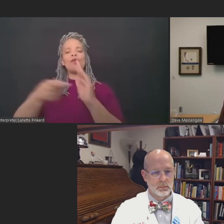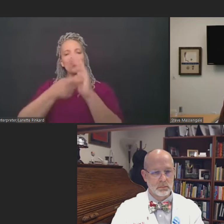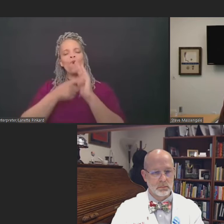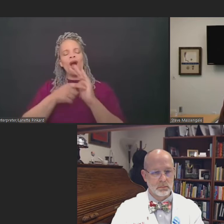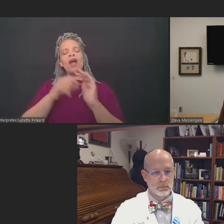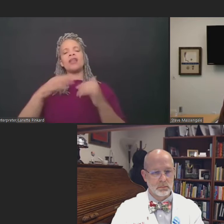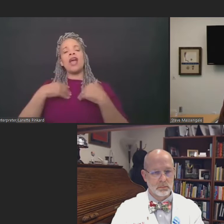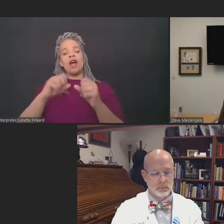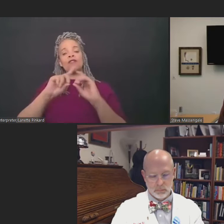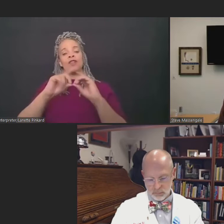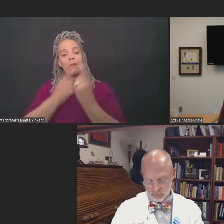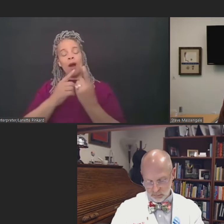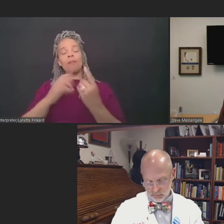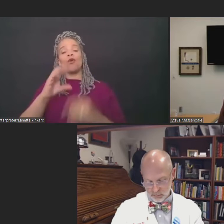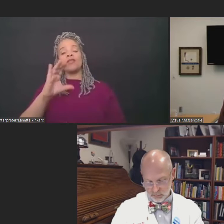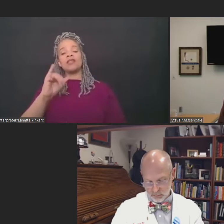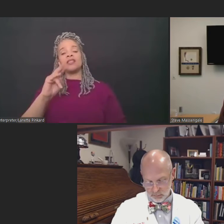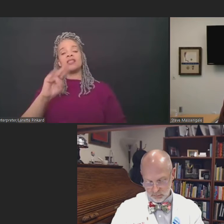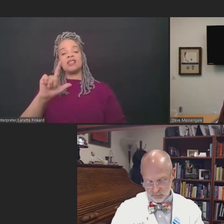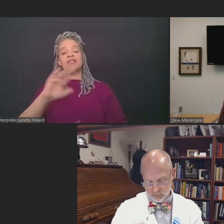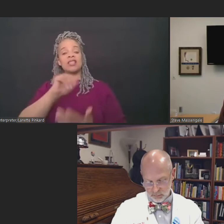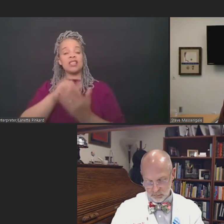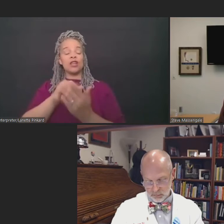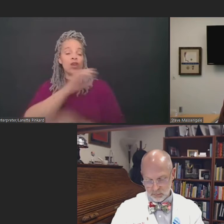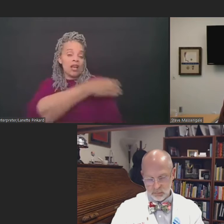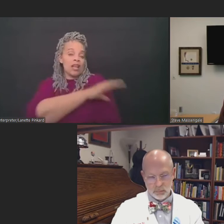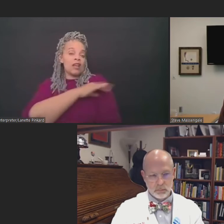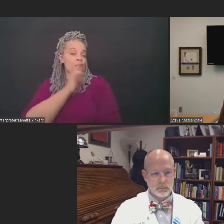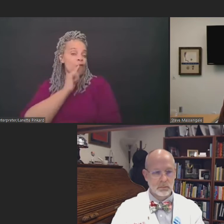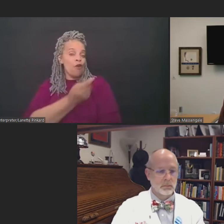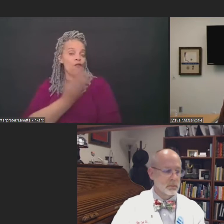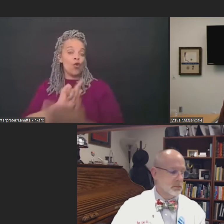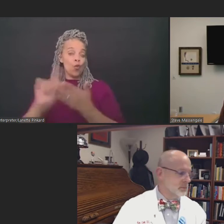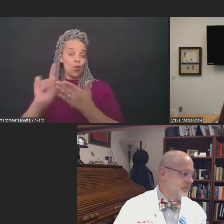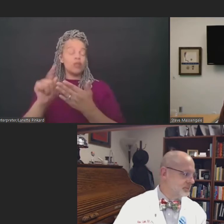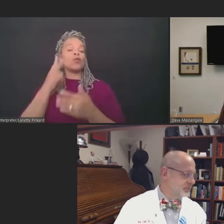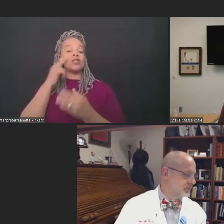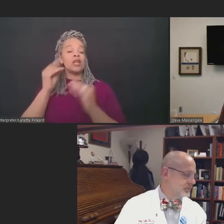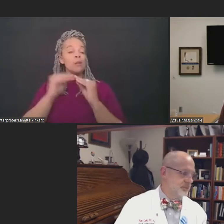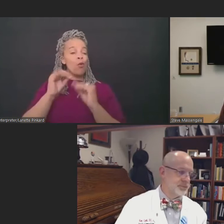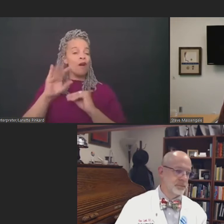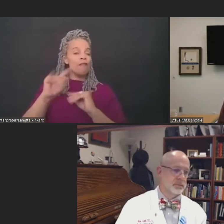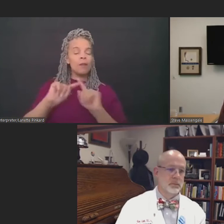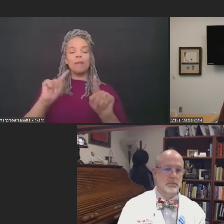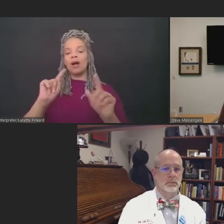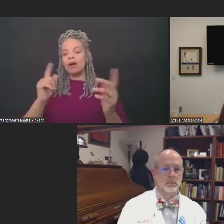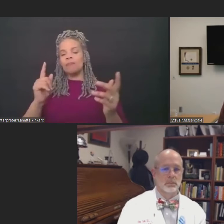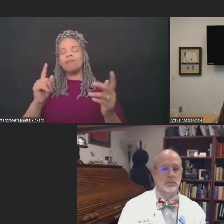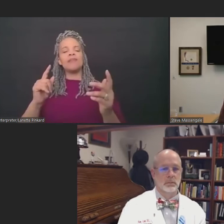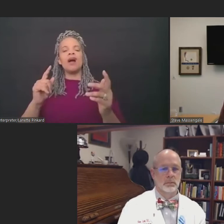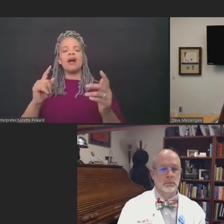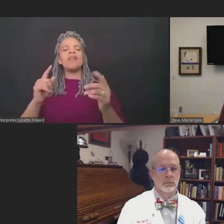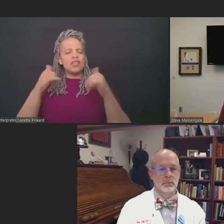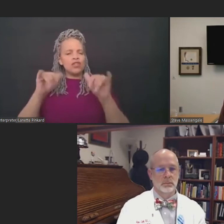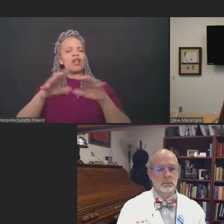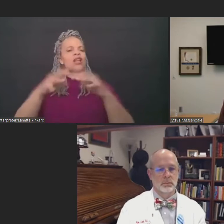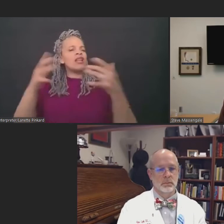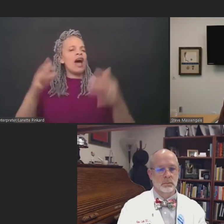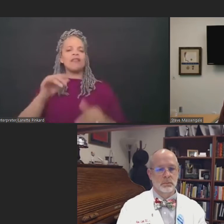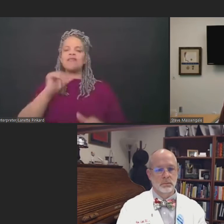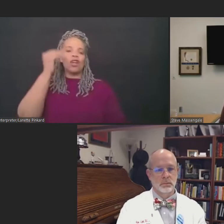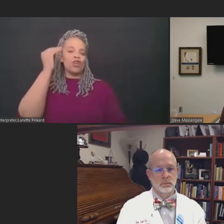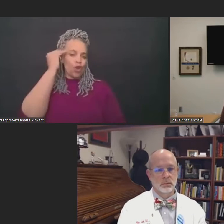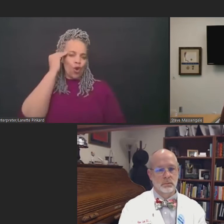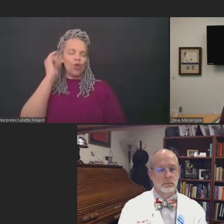Center Clinic for a few weeks now. And we're starting to see more, but I don't have, there's still a lot of unknown in that